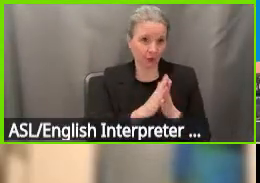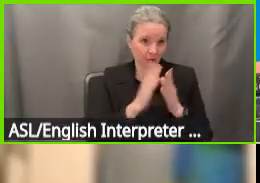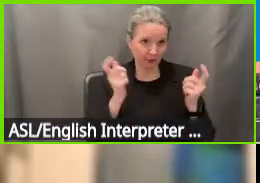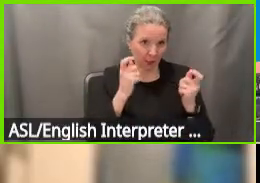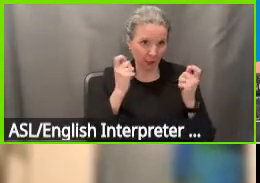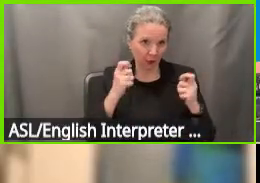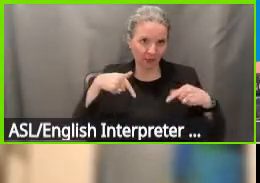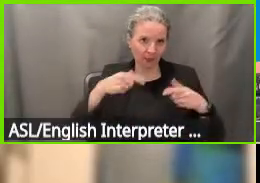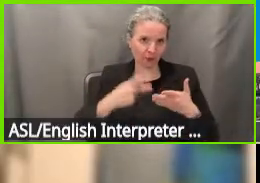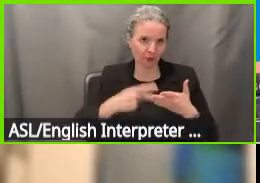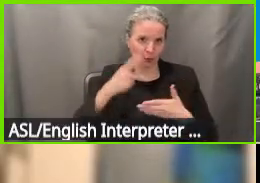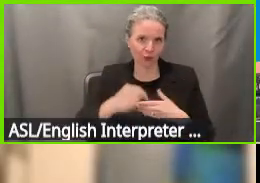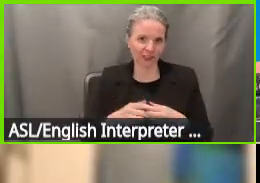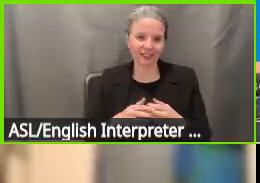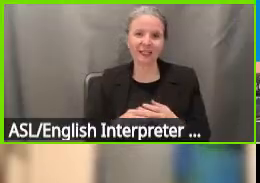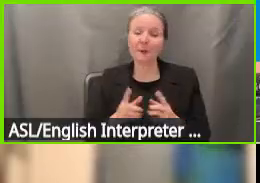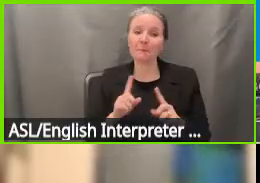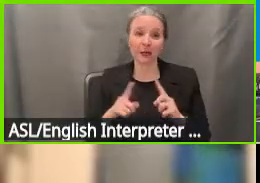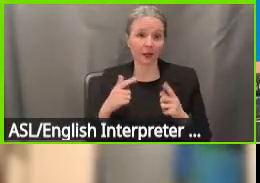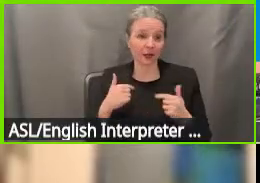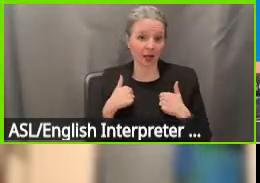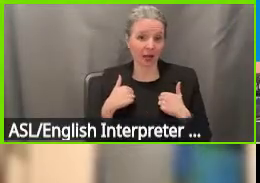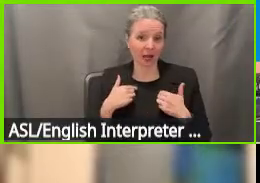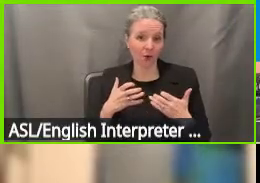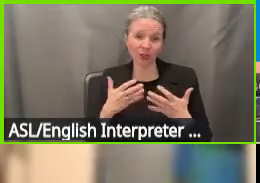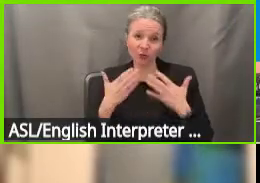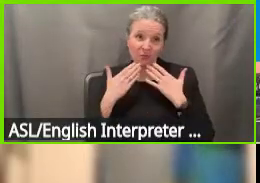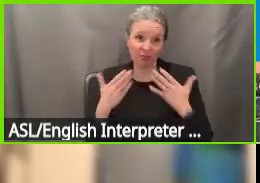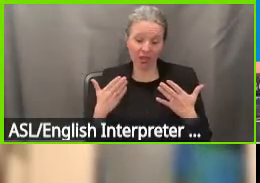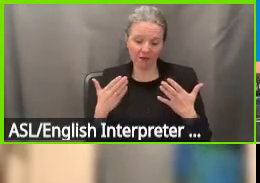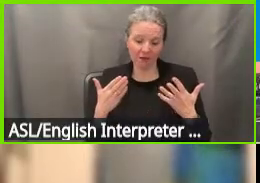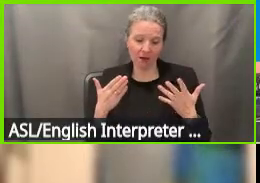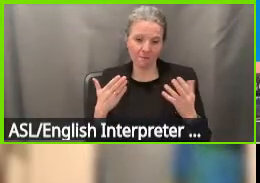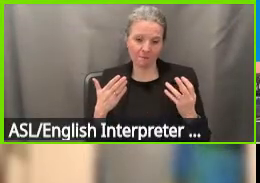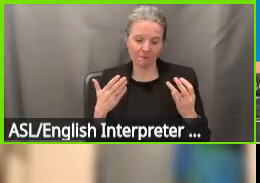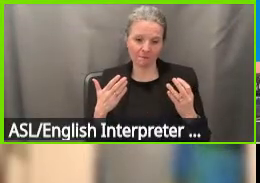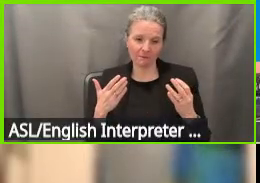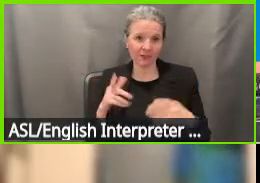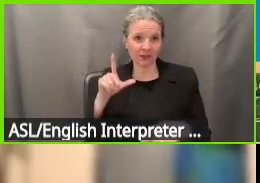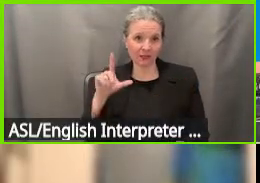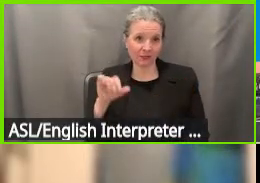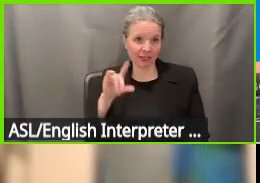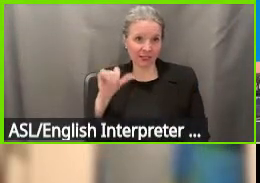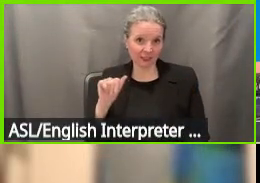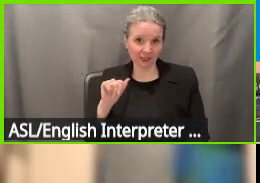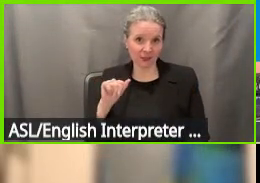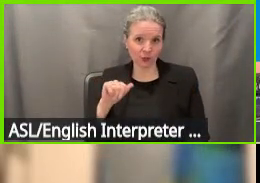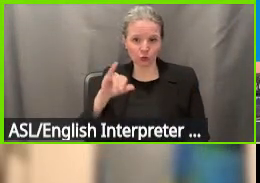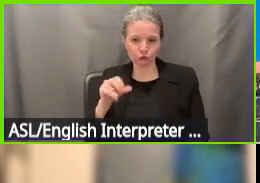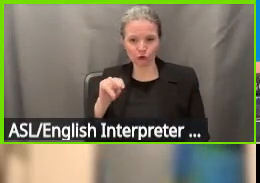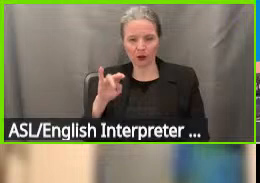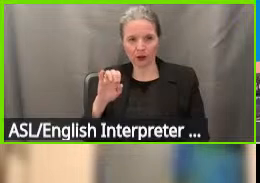this project. But I want to thank Lisa, John L.,